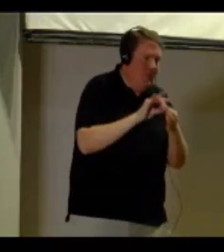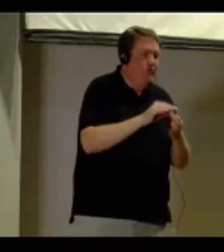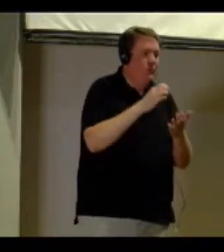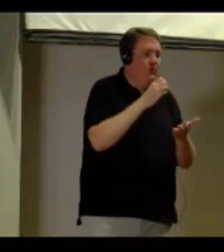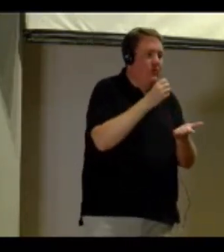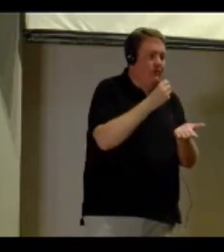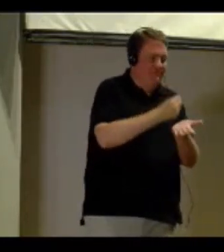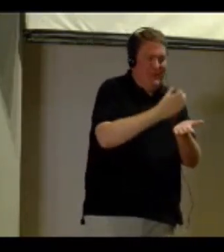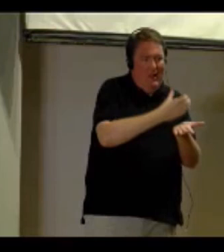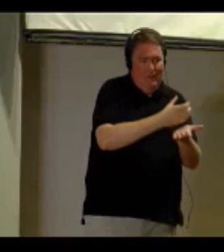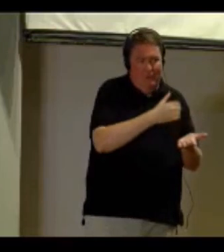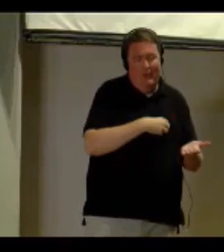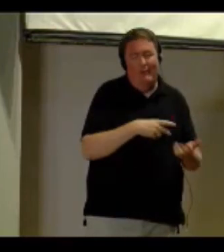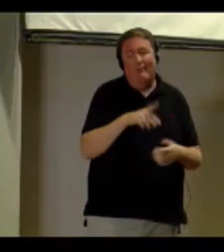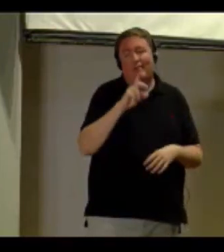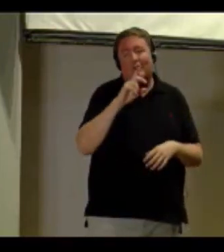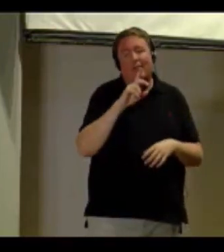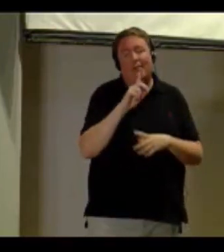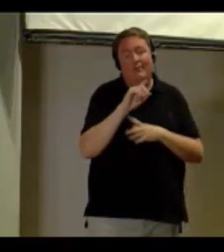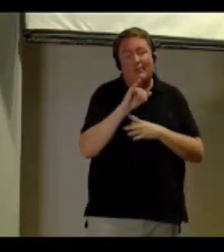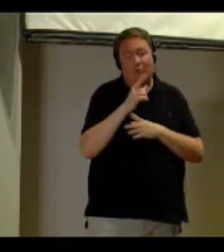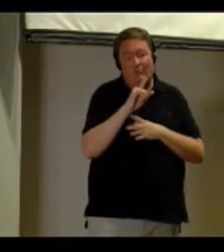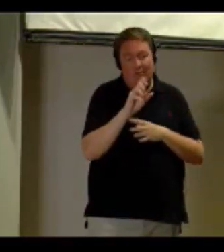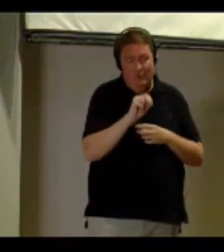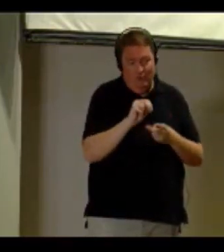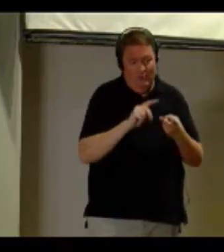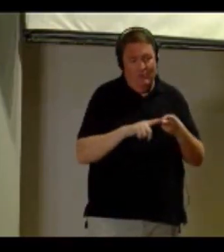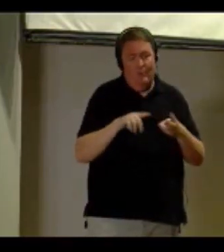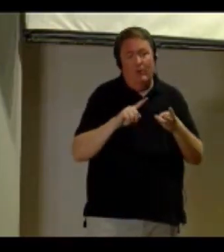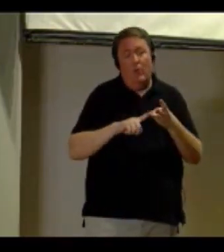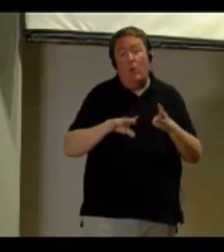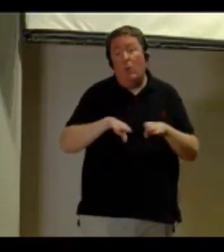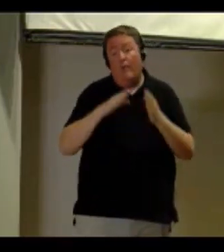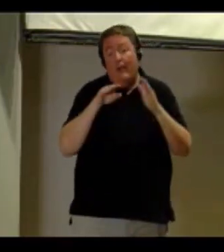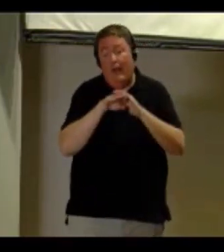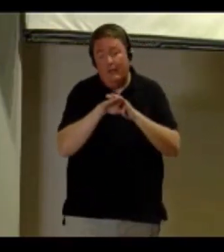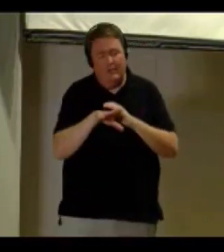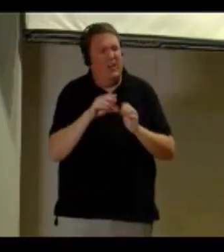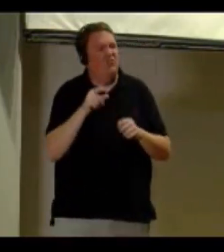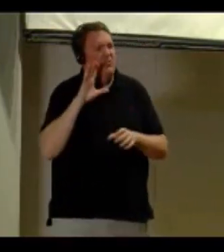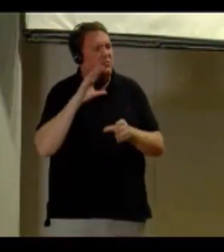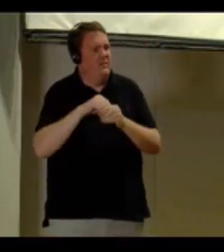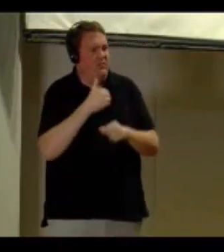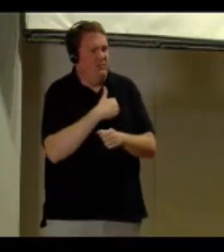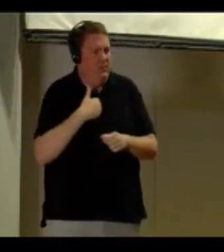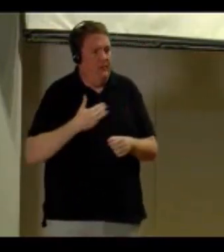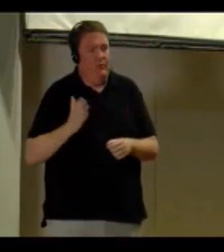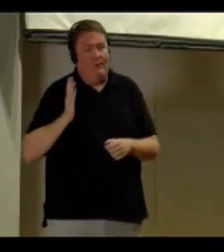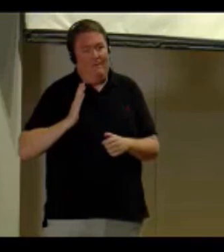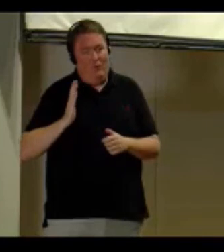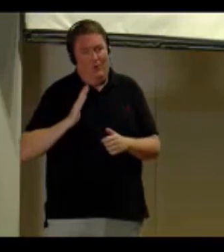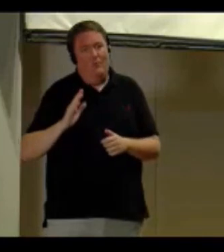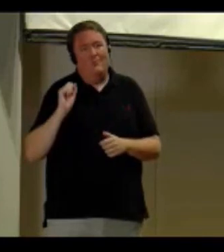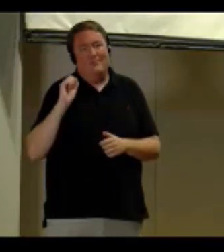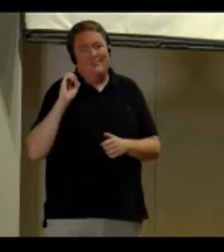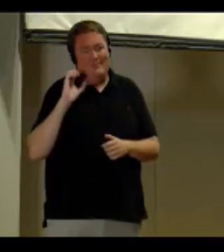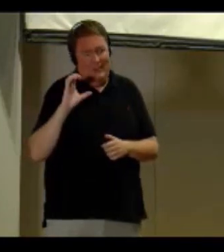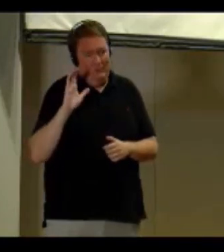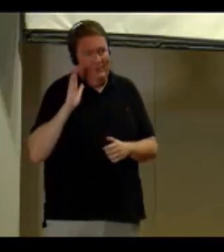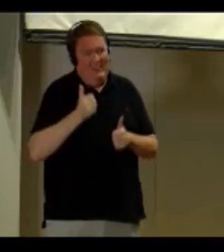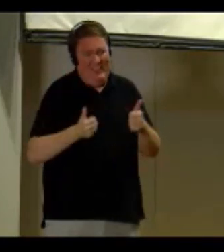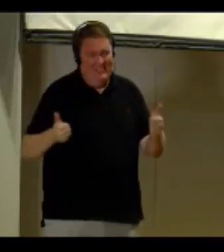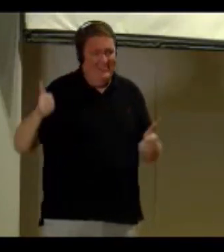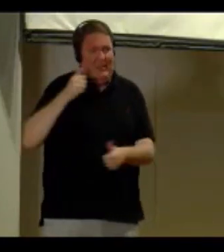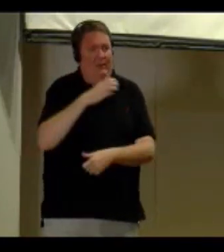copyright, digitization, open access, and has served as a member of the former Secretary's